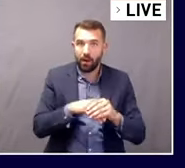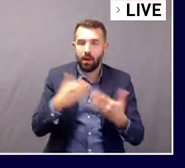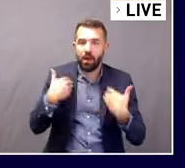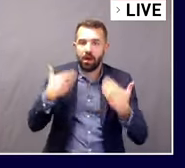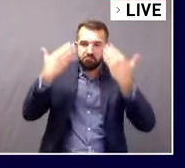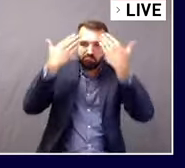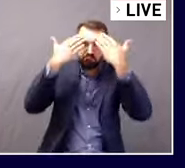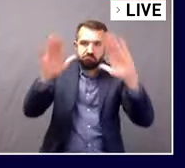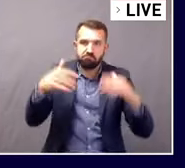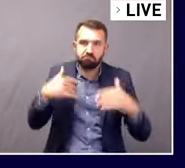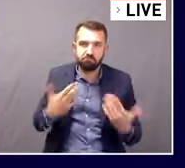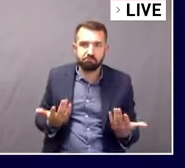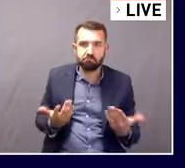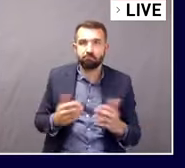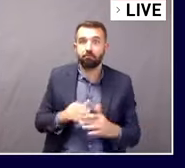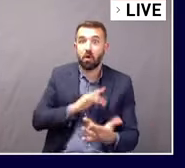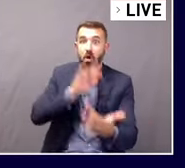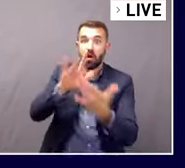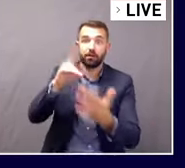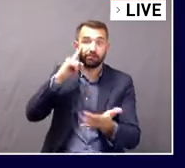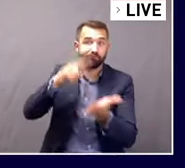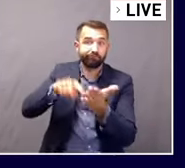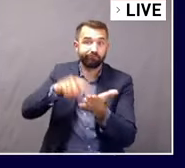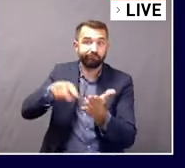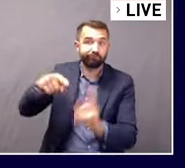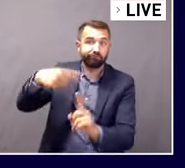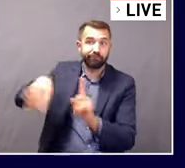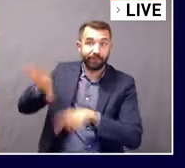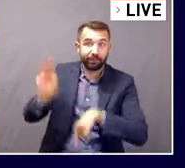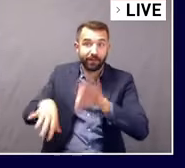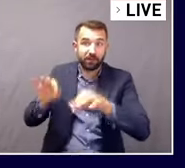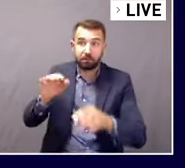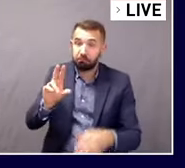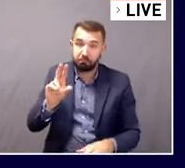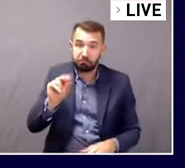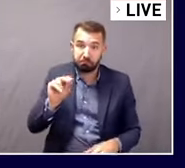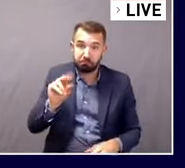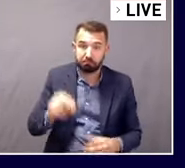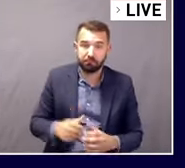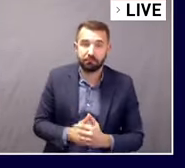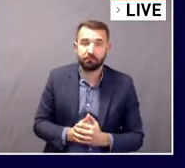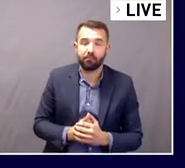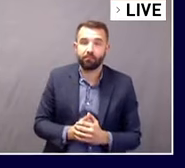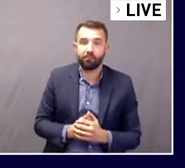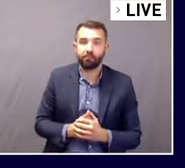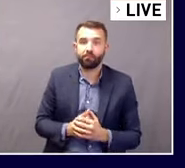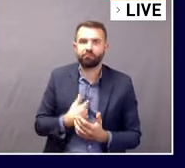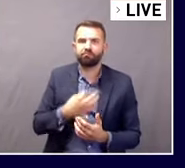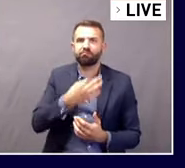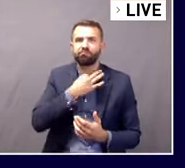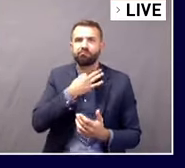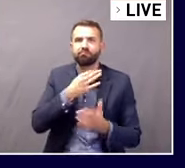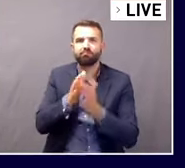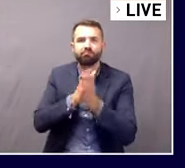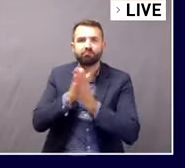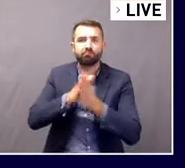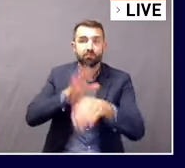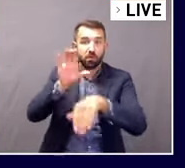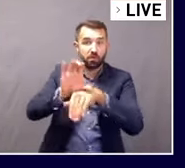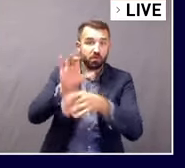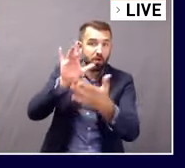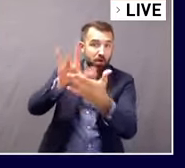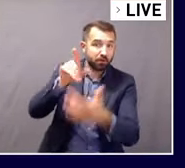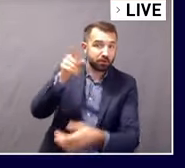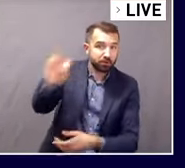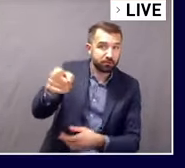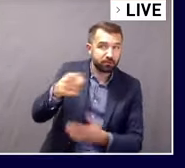thus far. So we'll be interested in touching base with the church or taking a look at that communication and seeing how